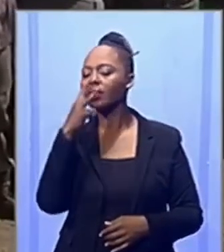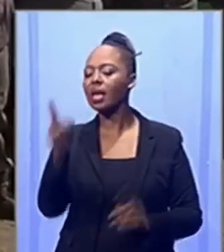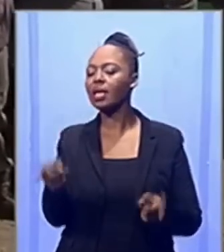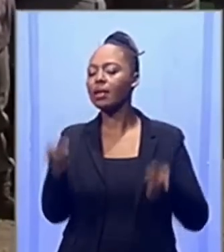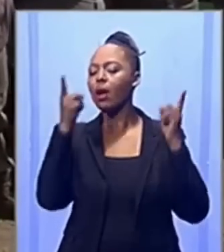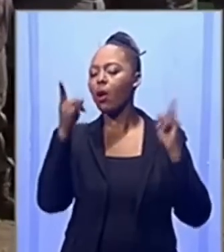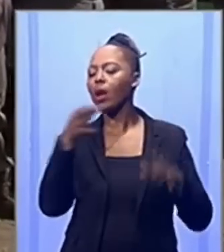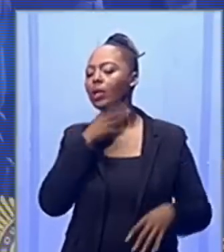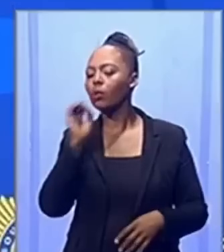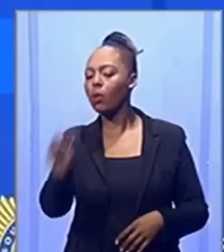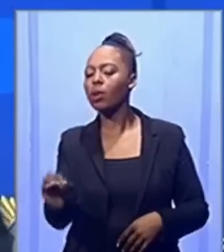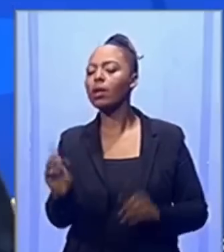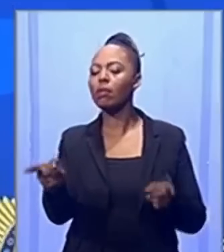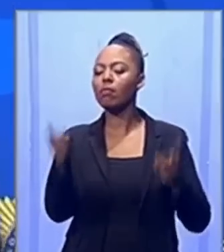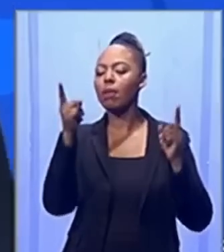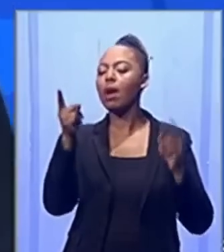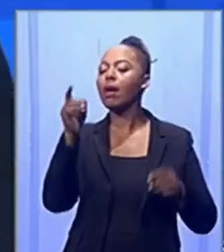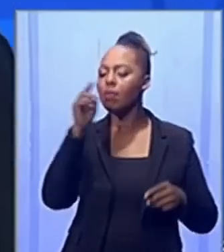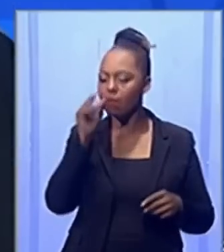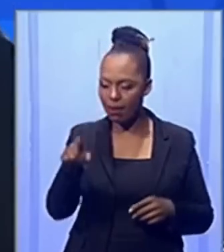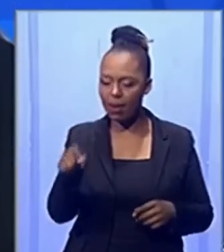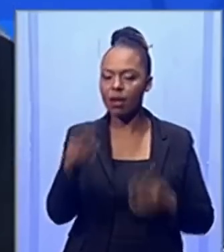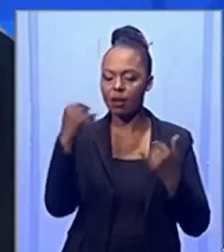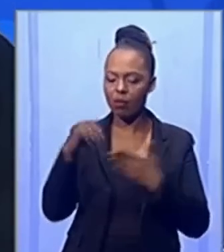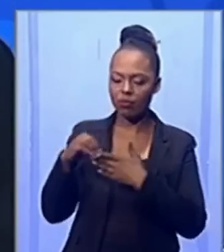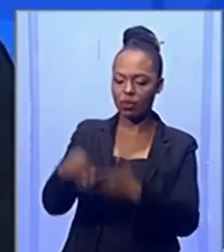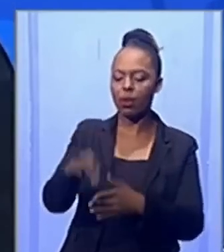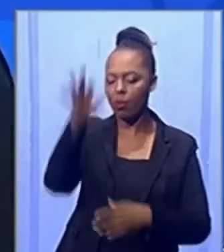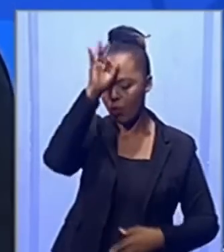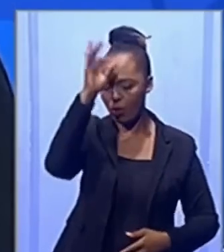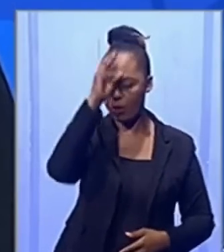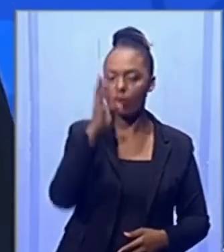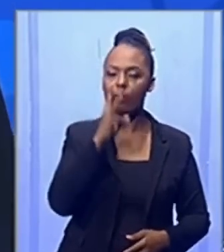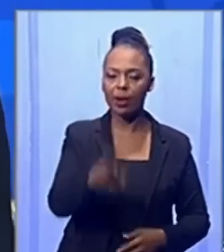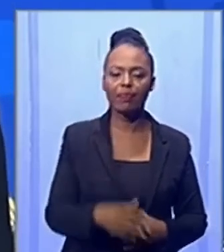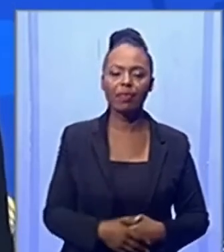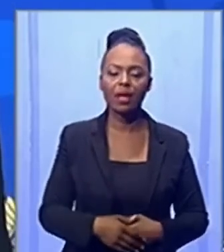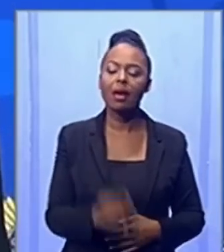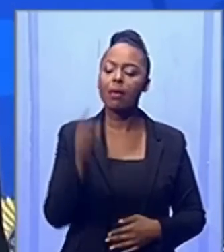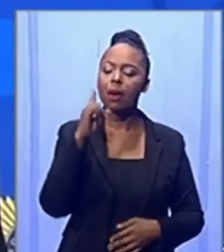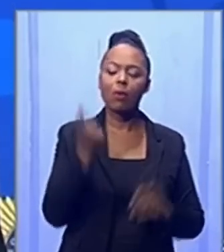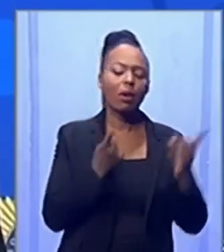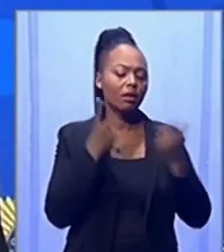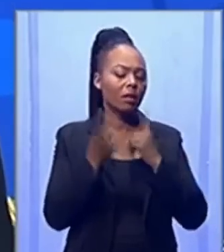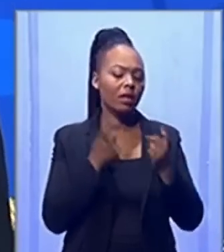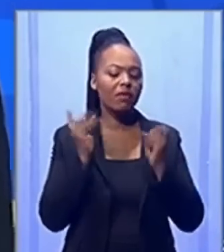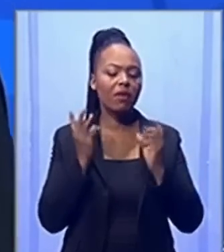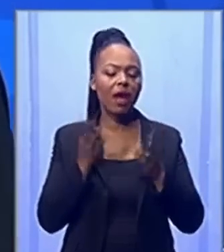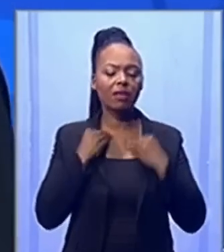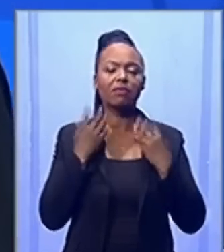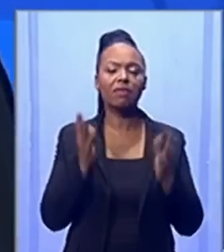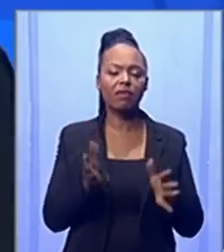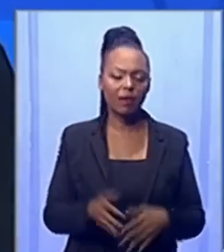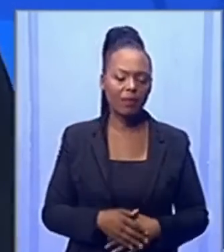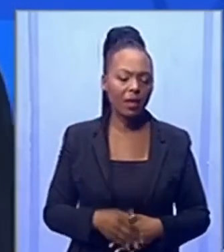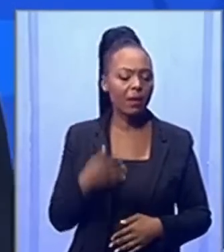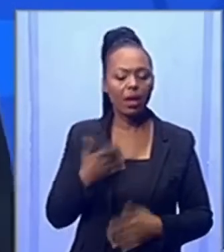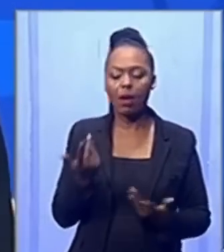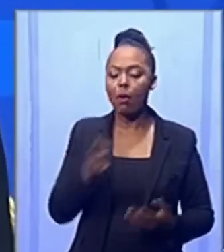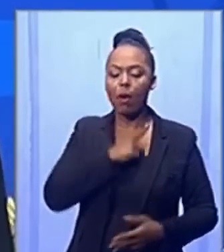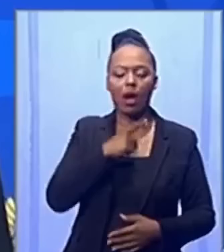ditlolo tsa molao. The question has been asked, I don't know why, that